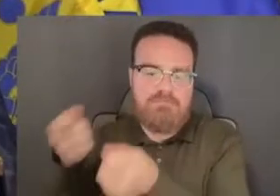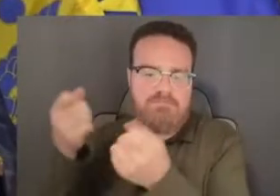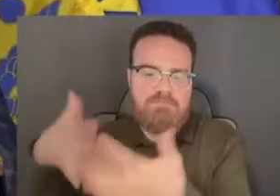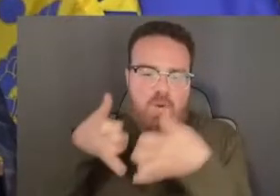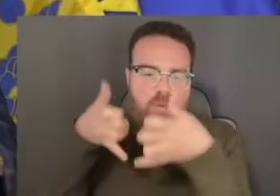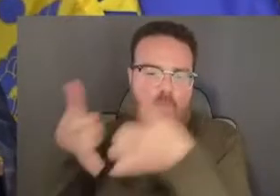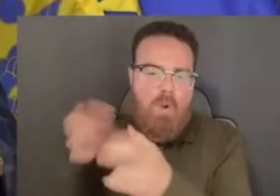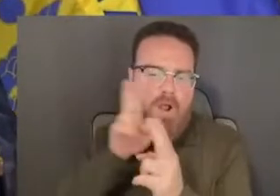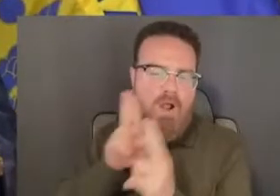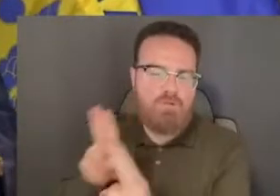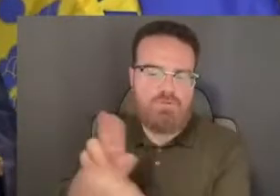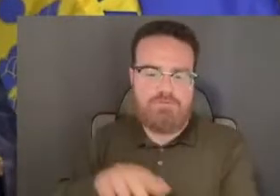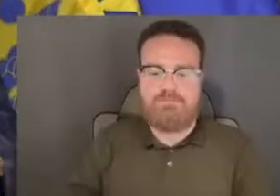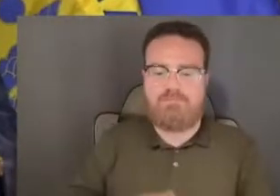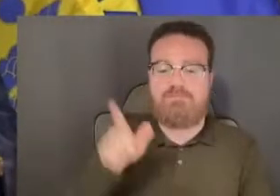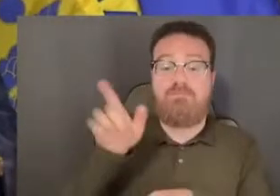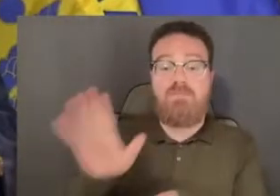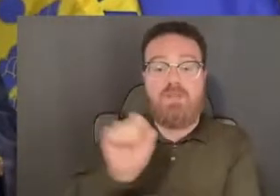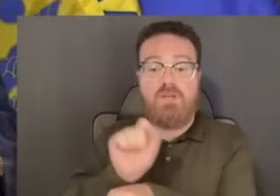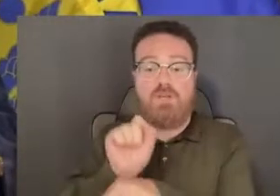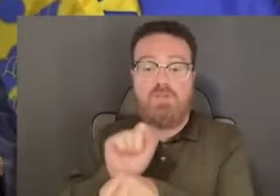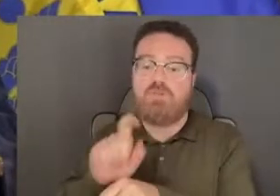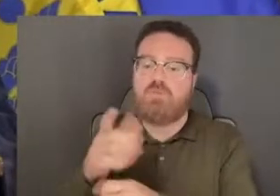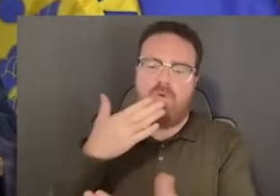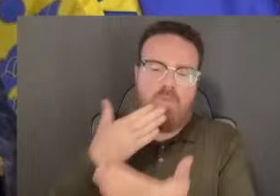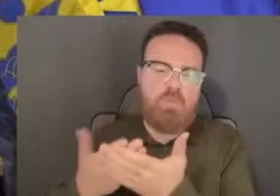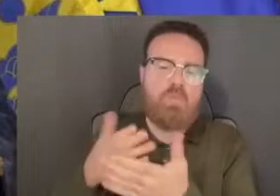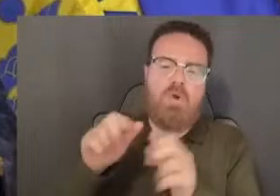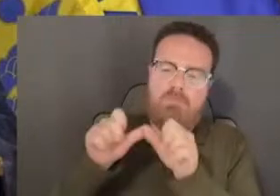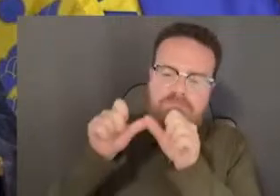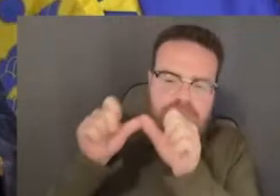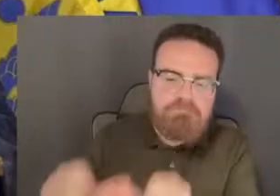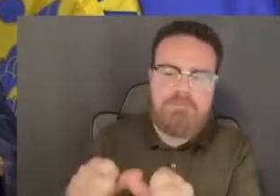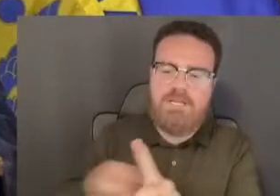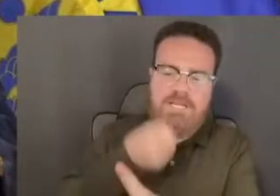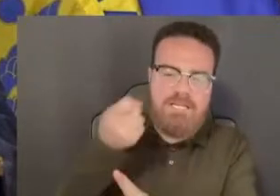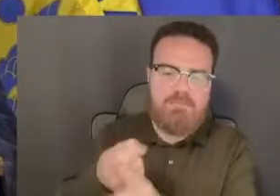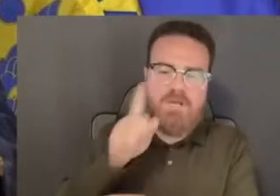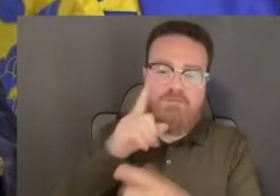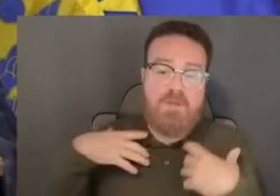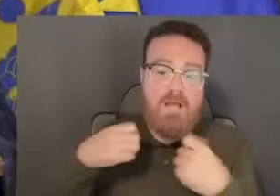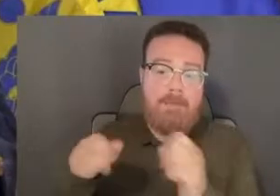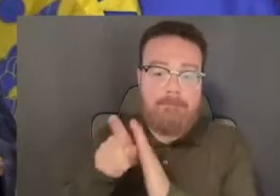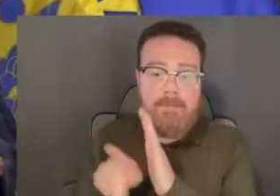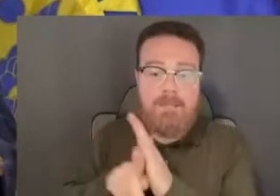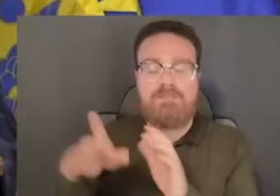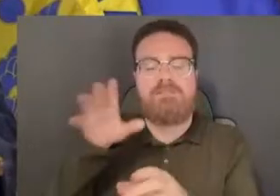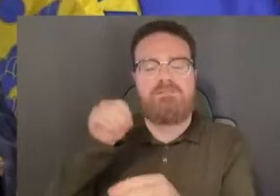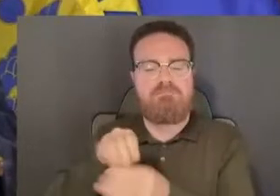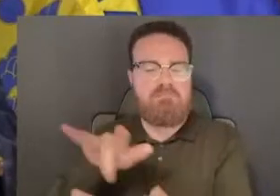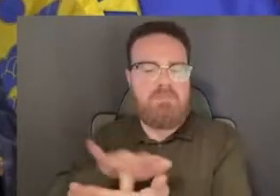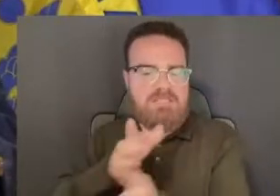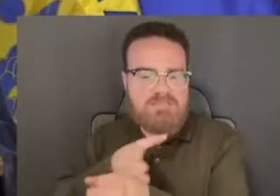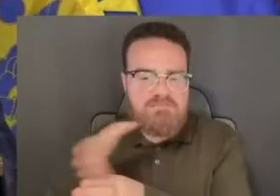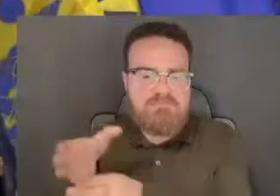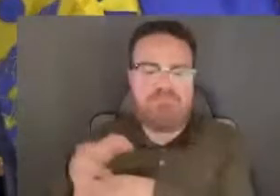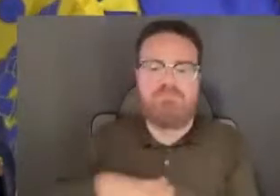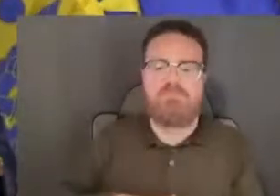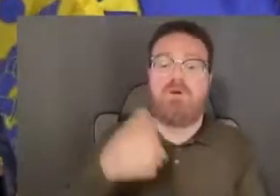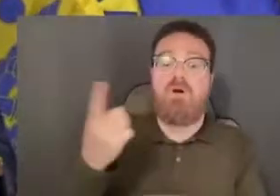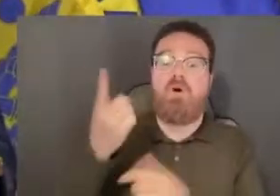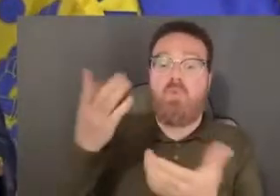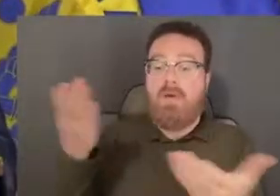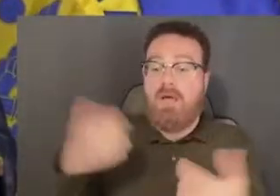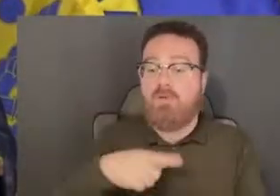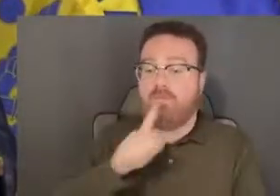his life to service. He was in the operating room caring for a patient the day before his Senate confirmation hearing last month. We're lucky to have him as